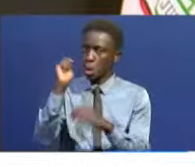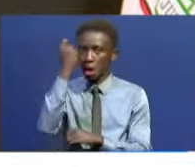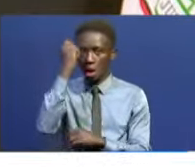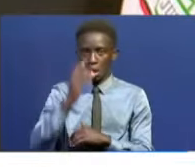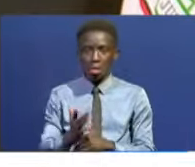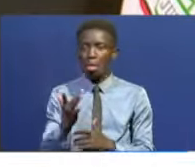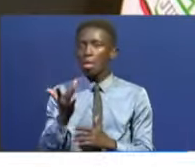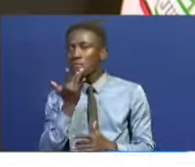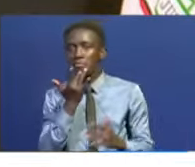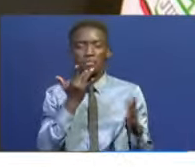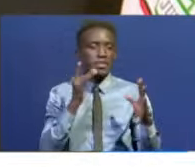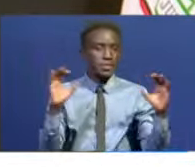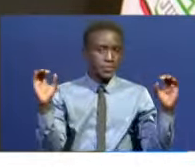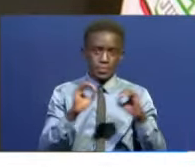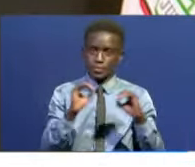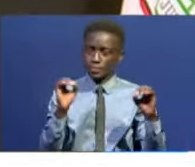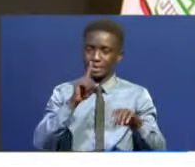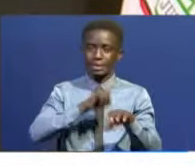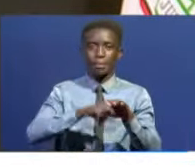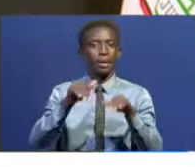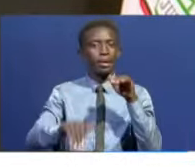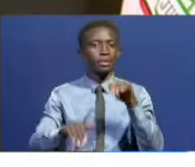the election or ethnic origin.